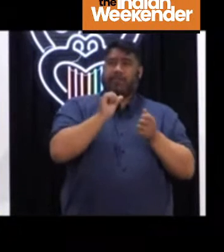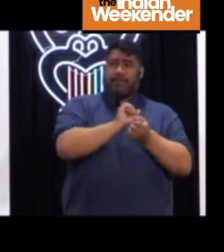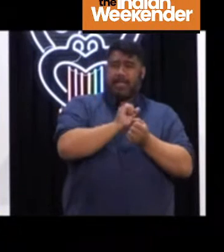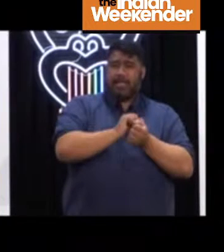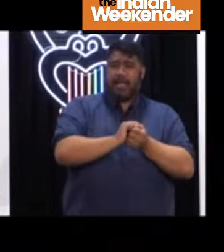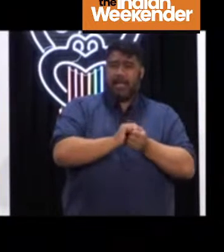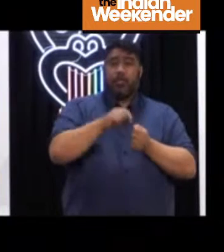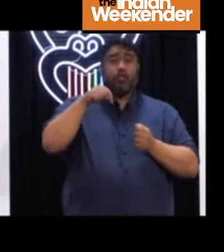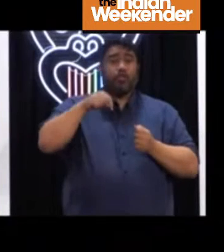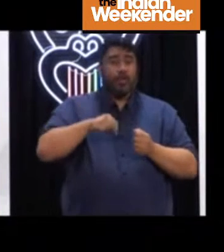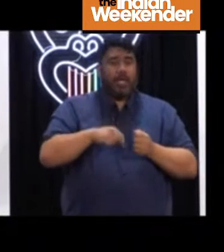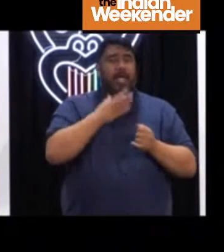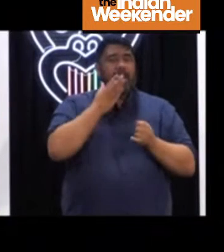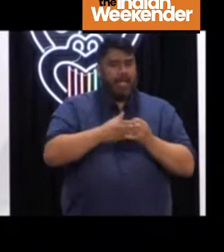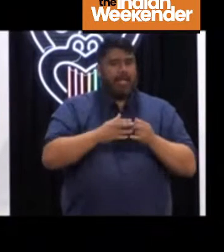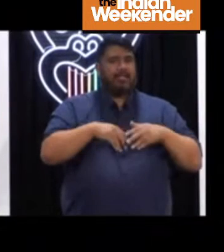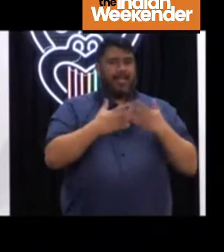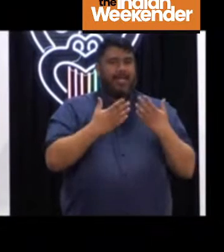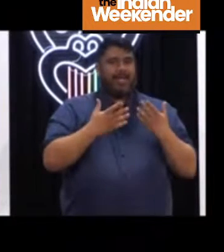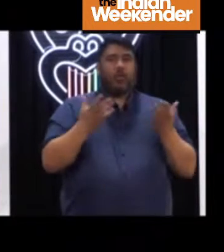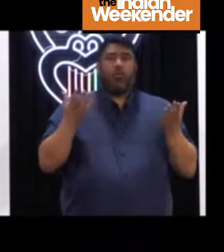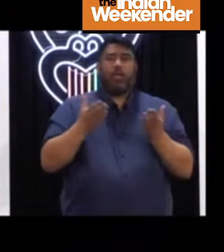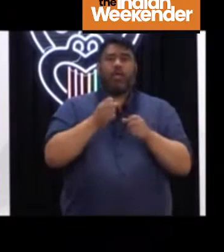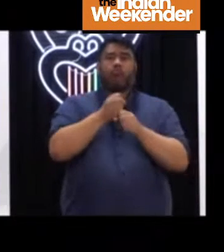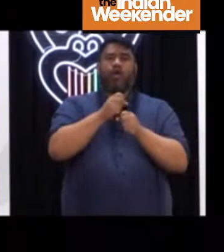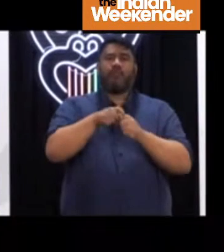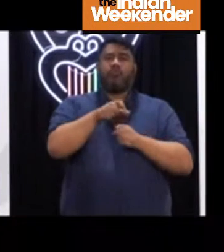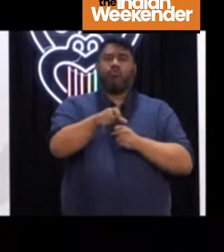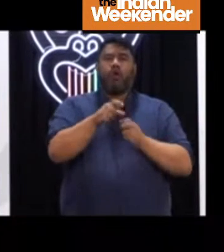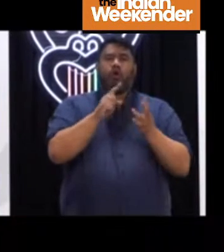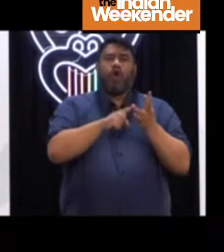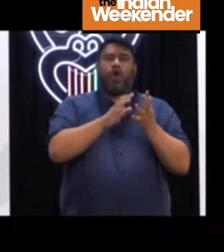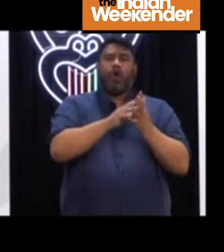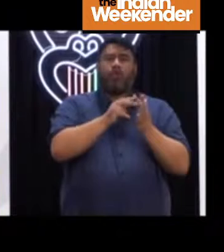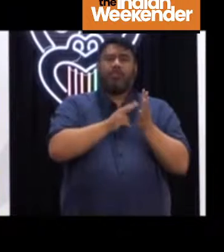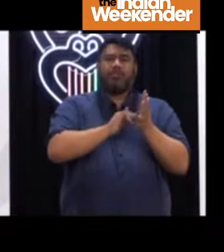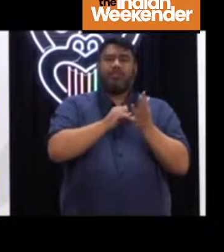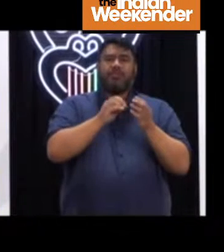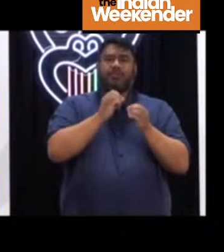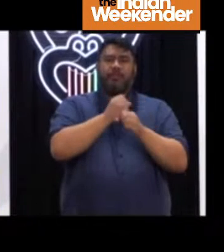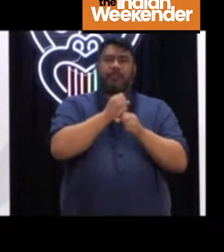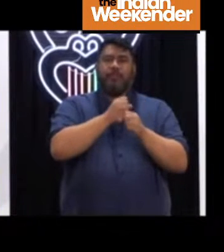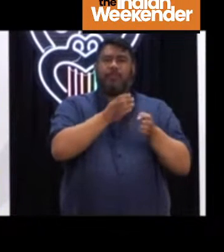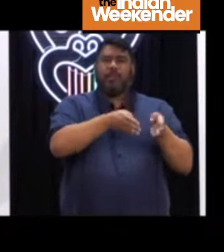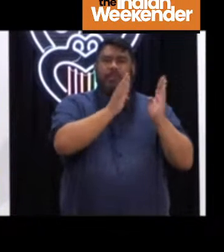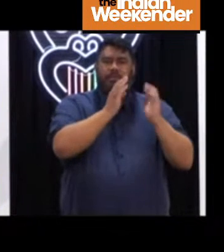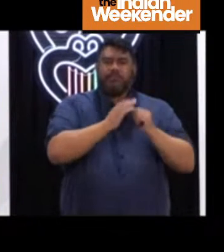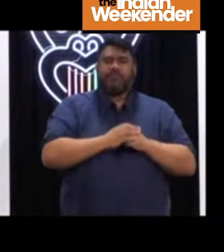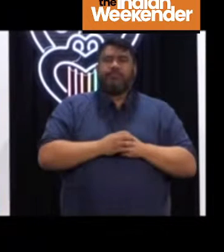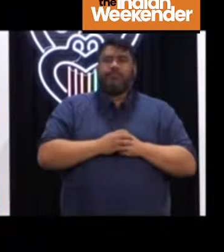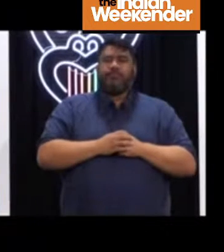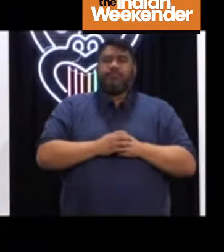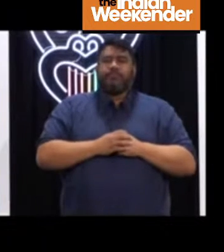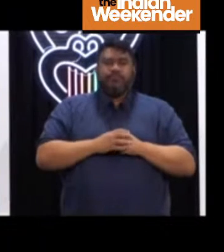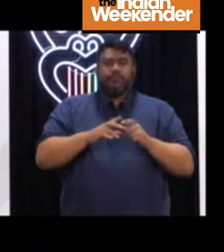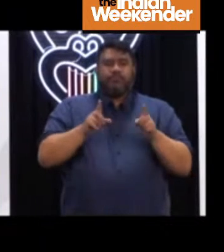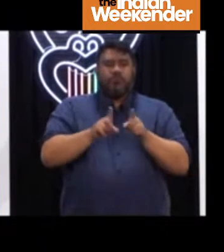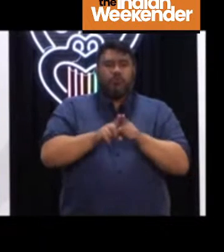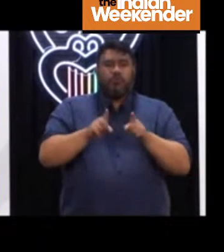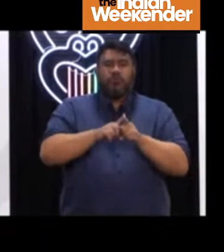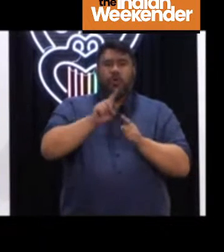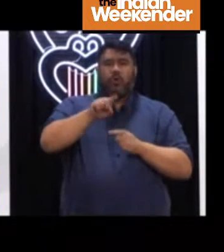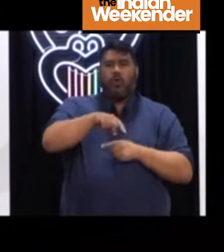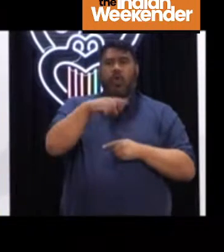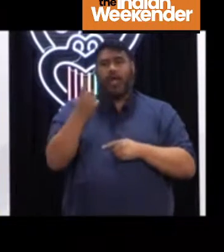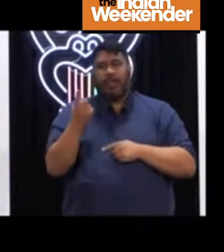Owen Glen building on Grafton Road. The Northern Region Health Coordination Centre has been running vaccination centres at